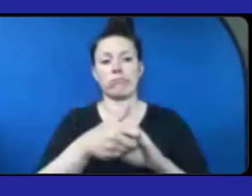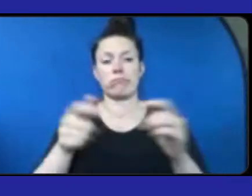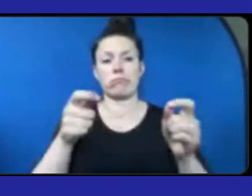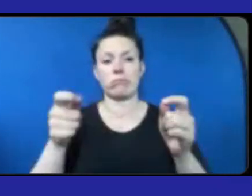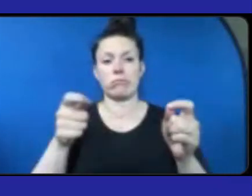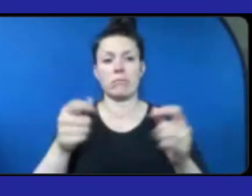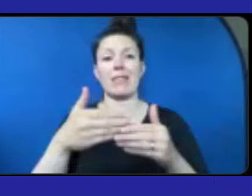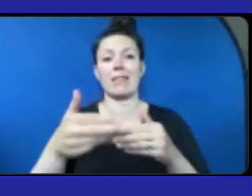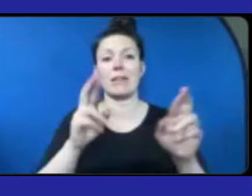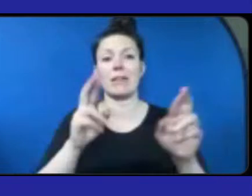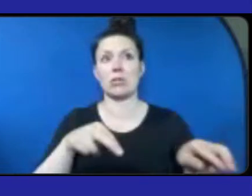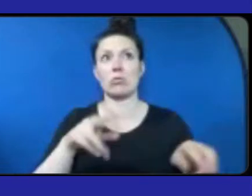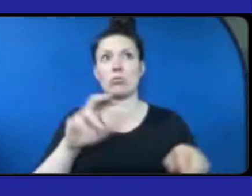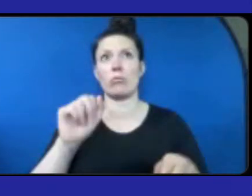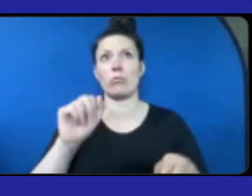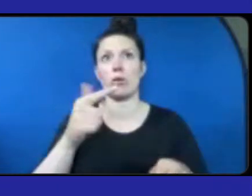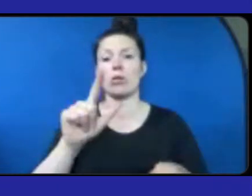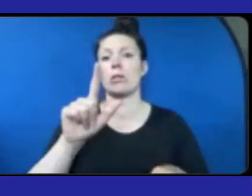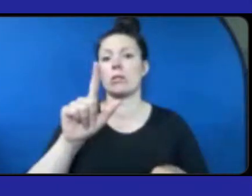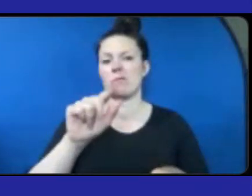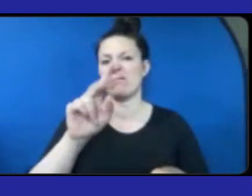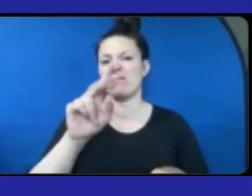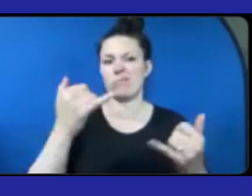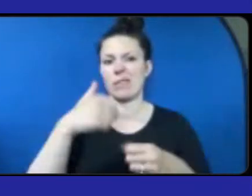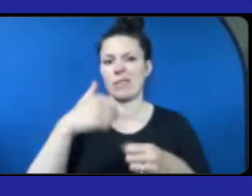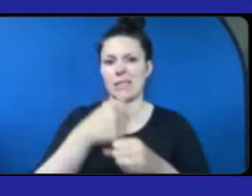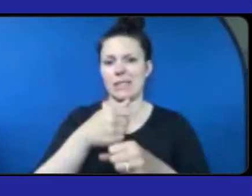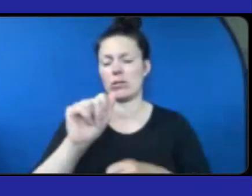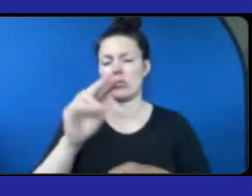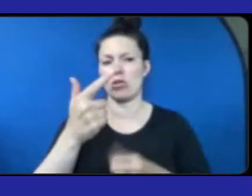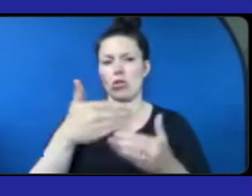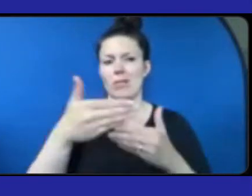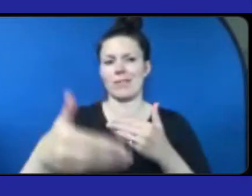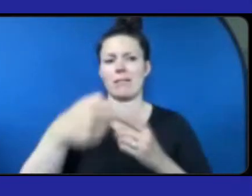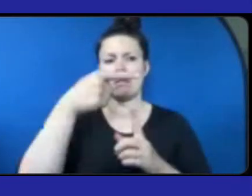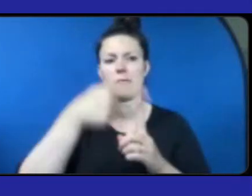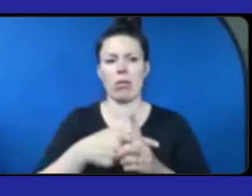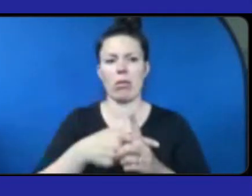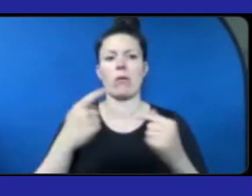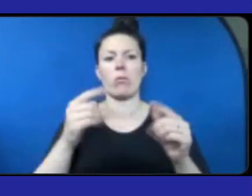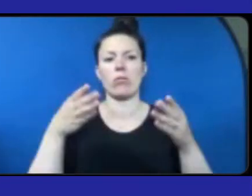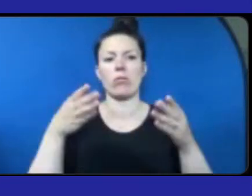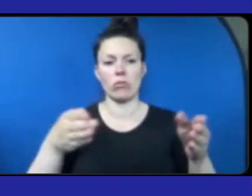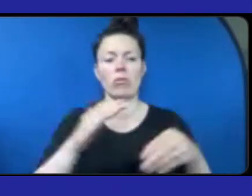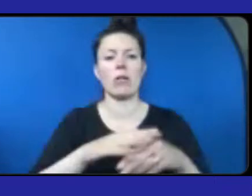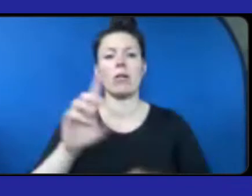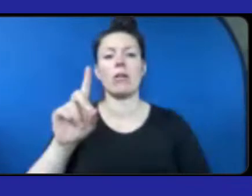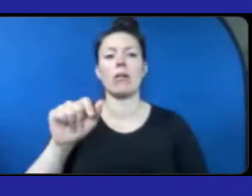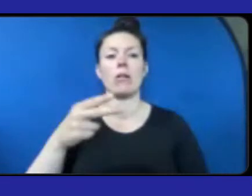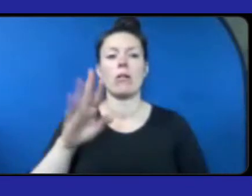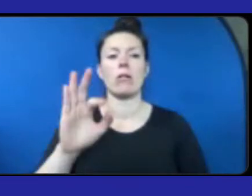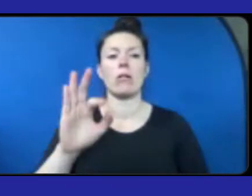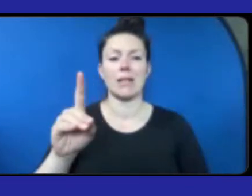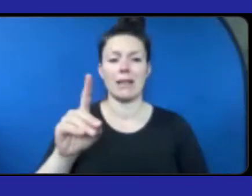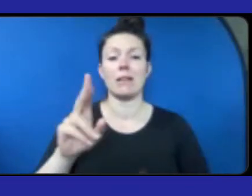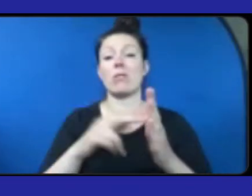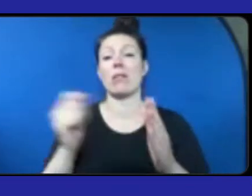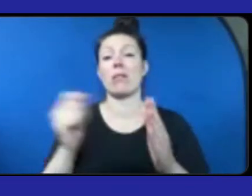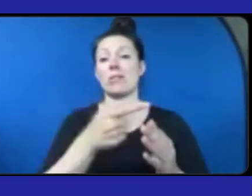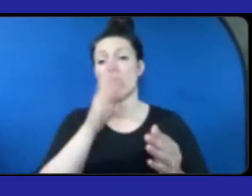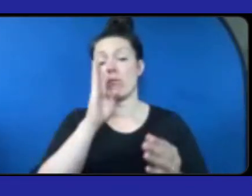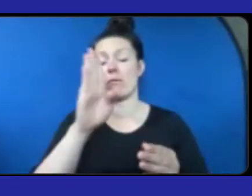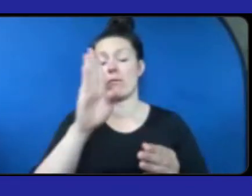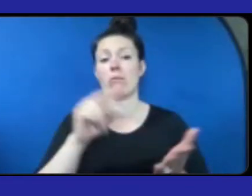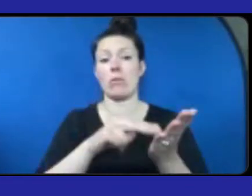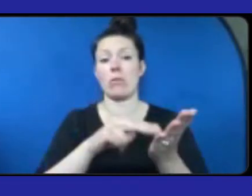August 2022 this year, and we're really focusing on dashboards now, so all of our frontline nurses will